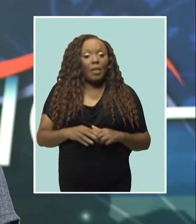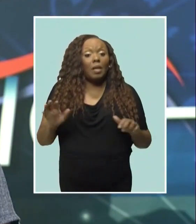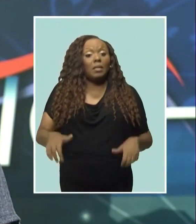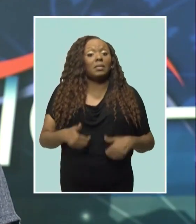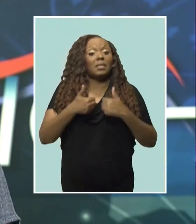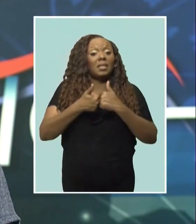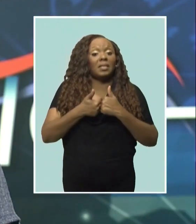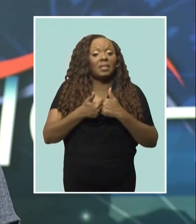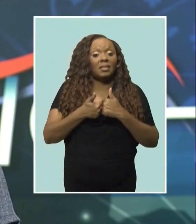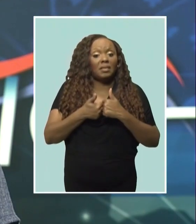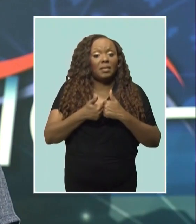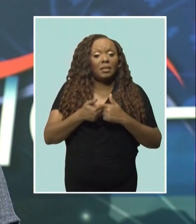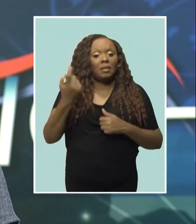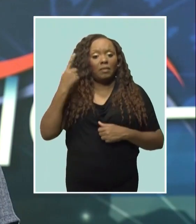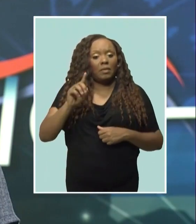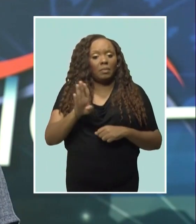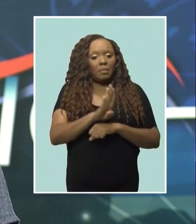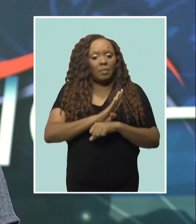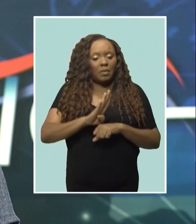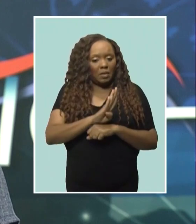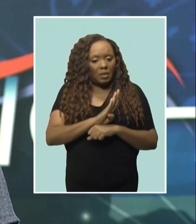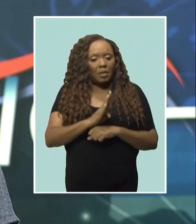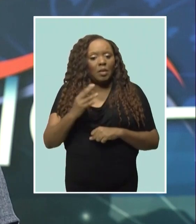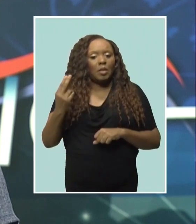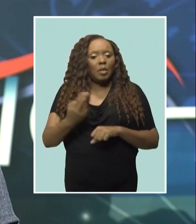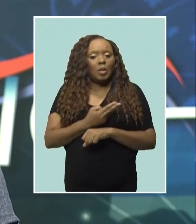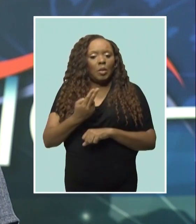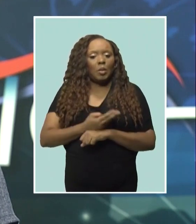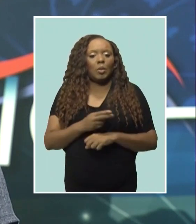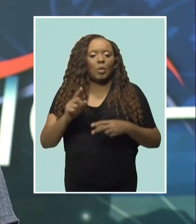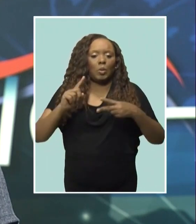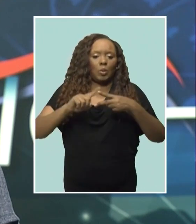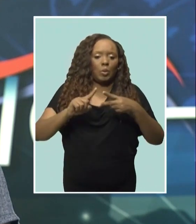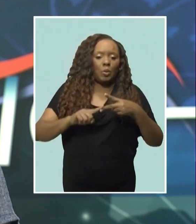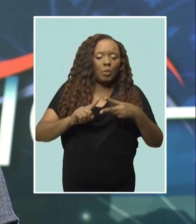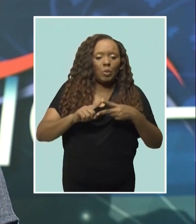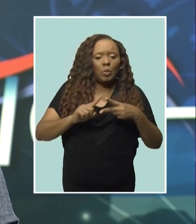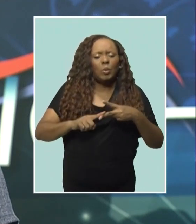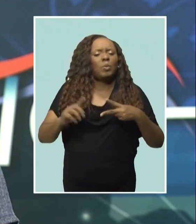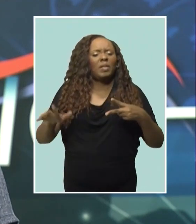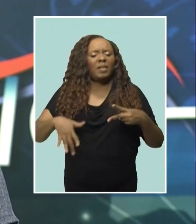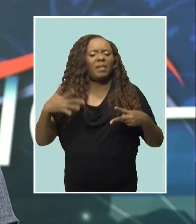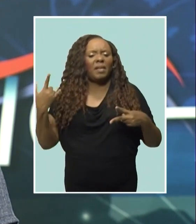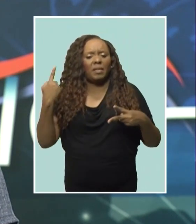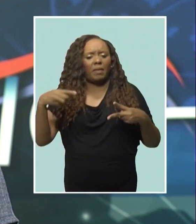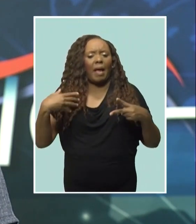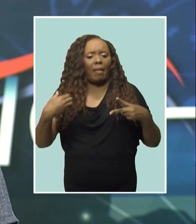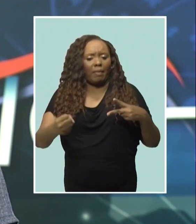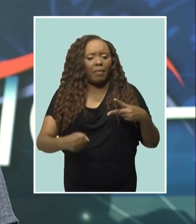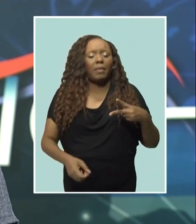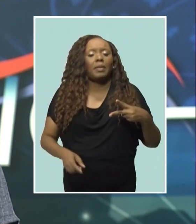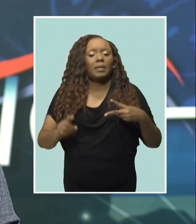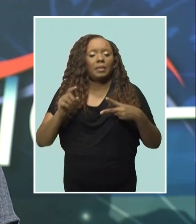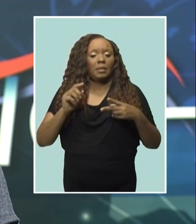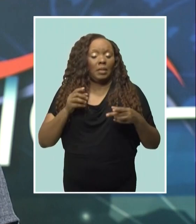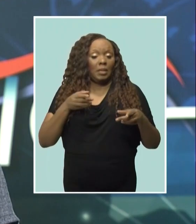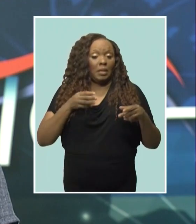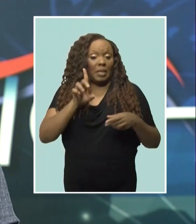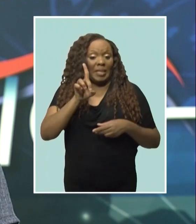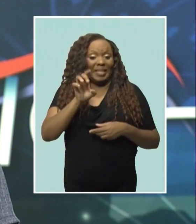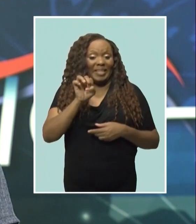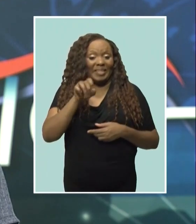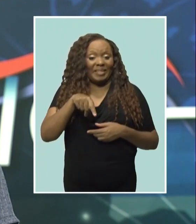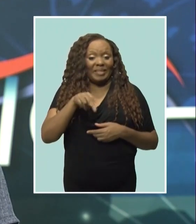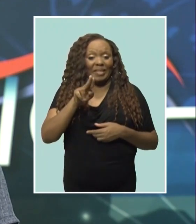A challenge has been issued for Barbados to use 2 upcoming high-profile events to promote health messages to the public. It has come